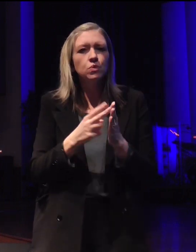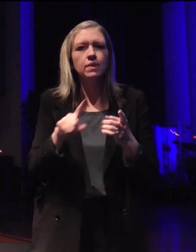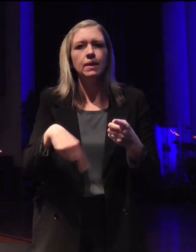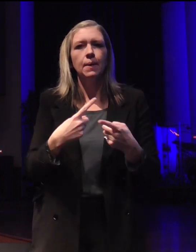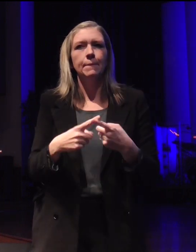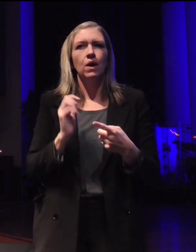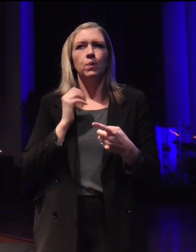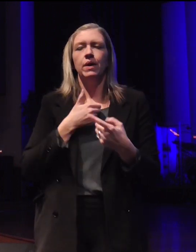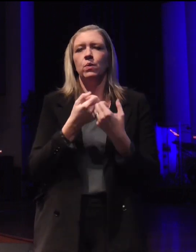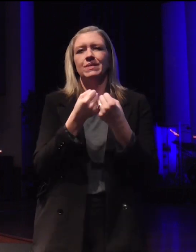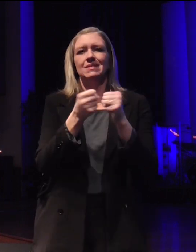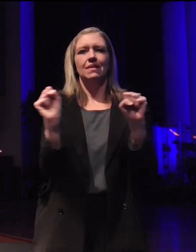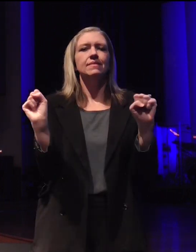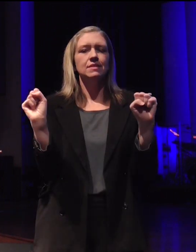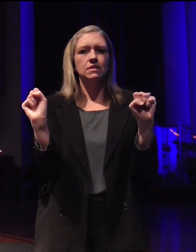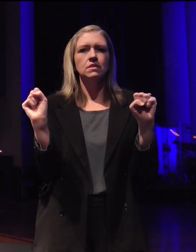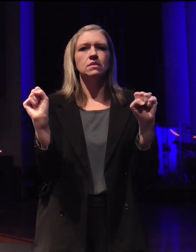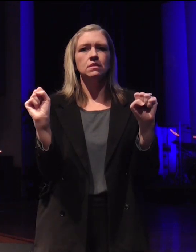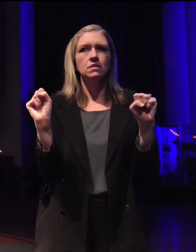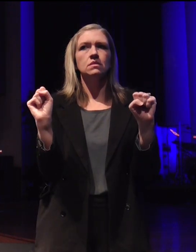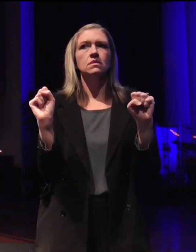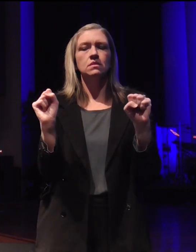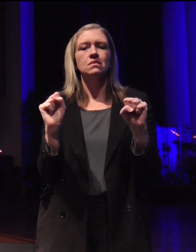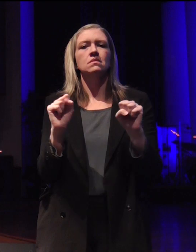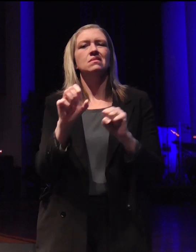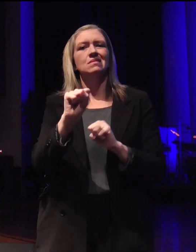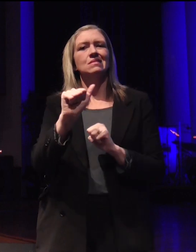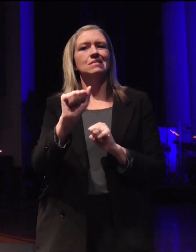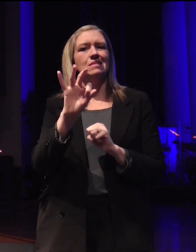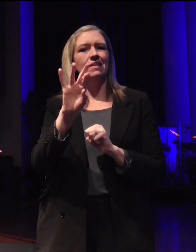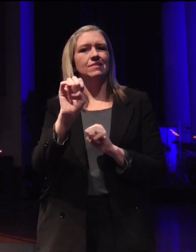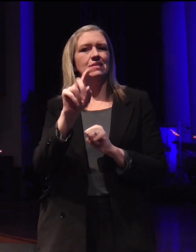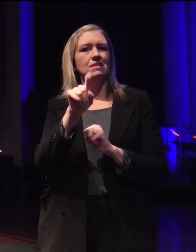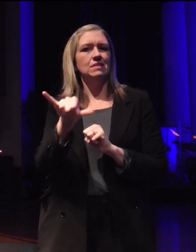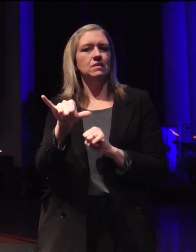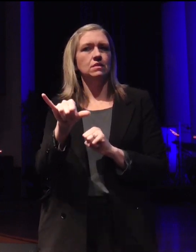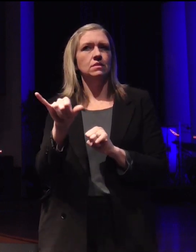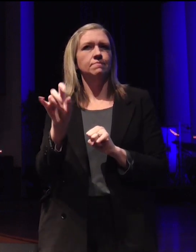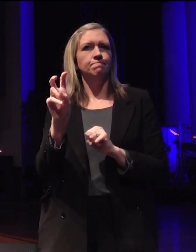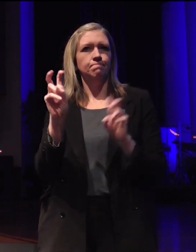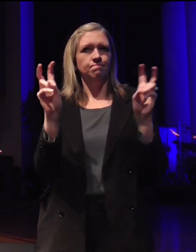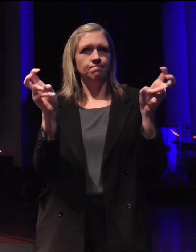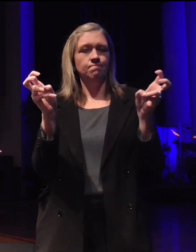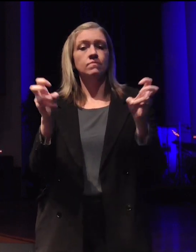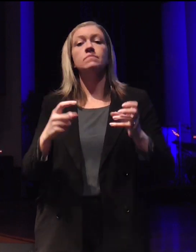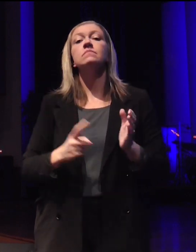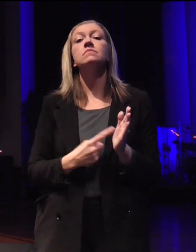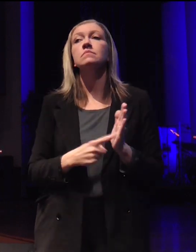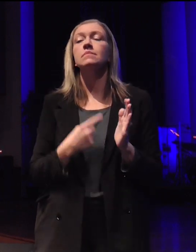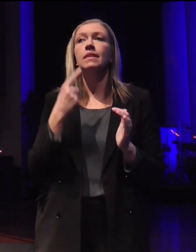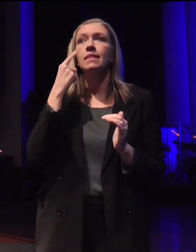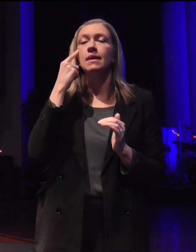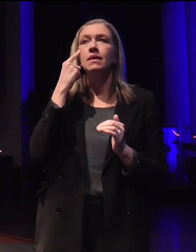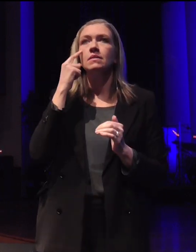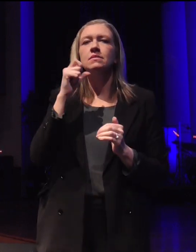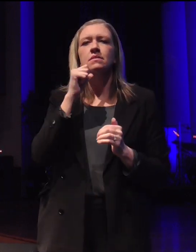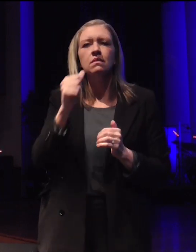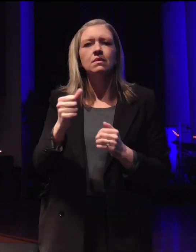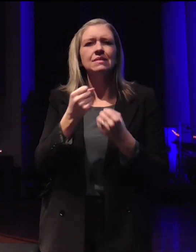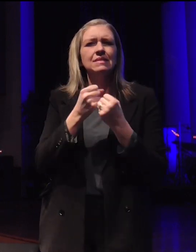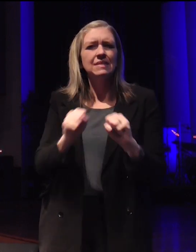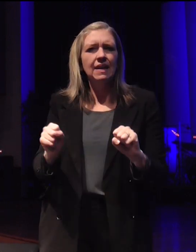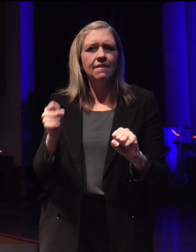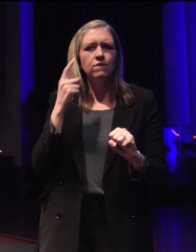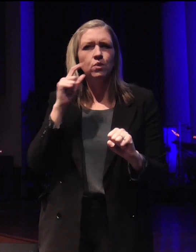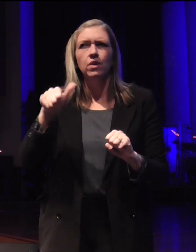safety. The truth about our safety. Sometimes we think it's not safe to let other people have their